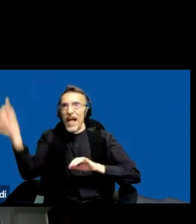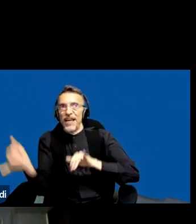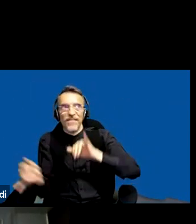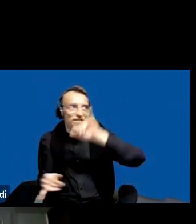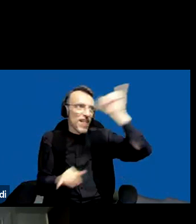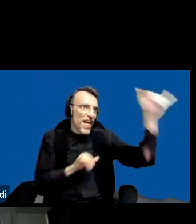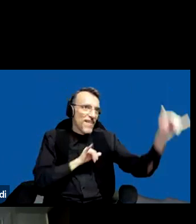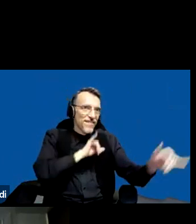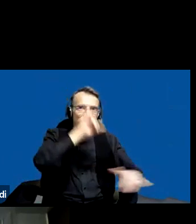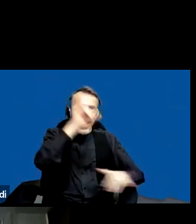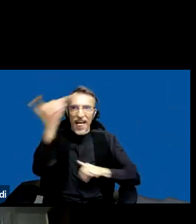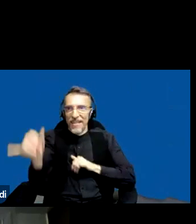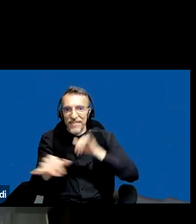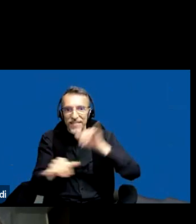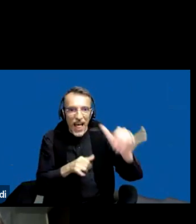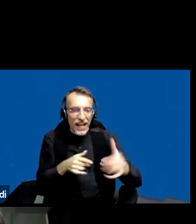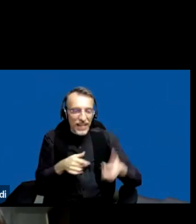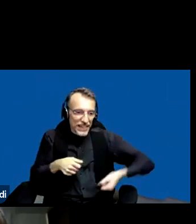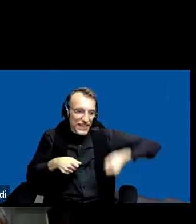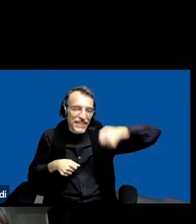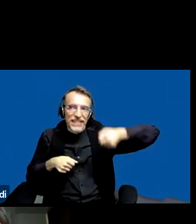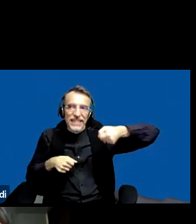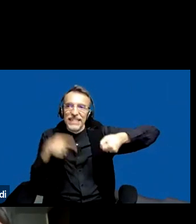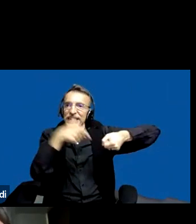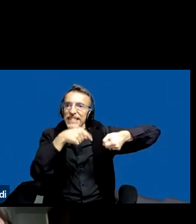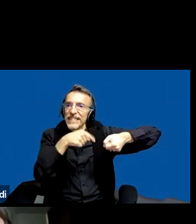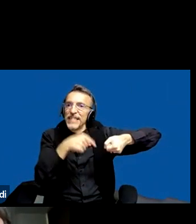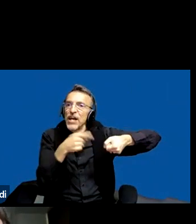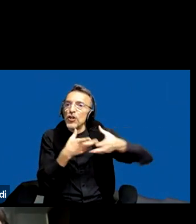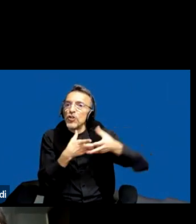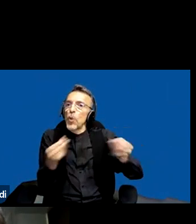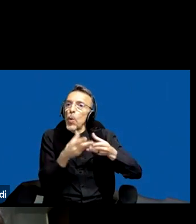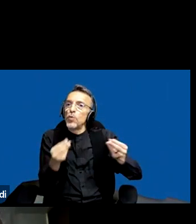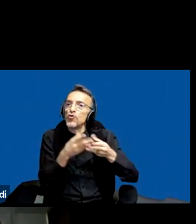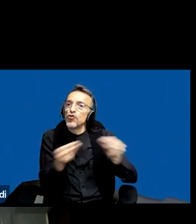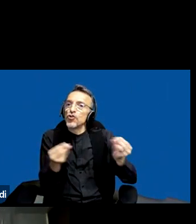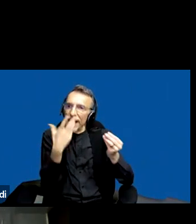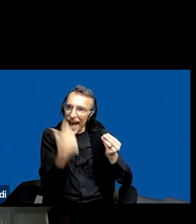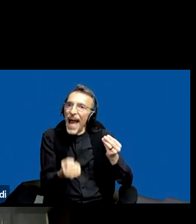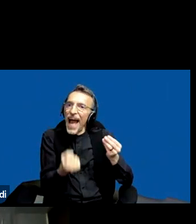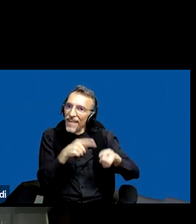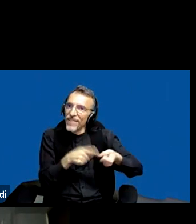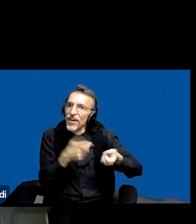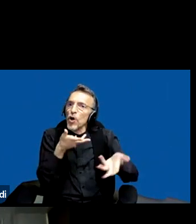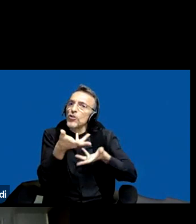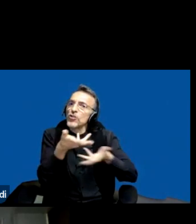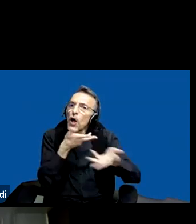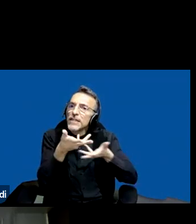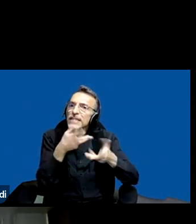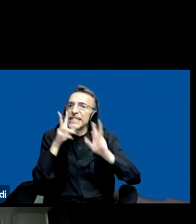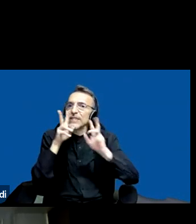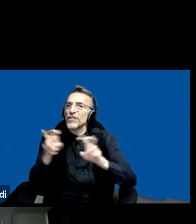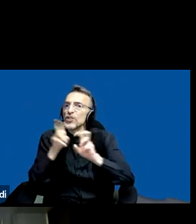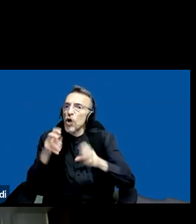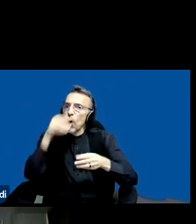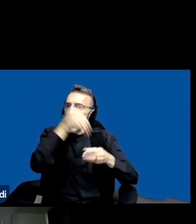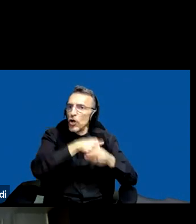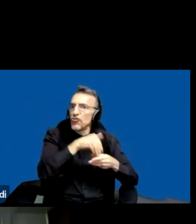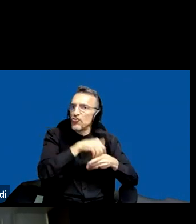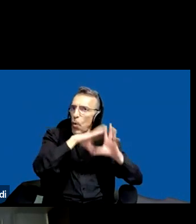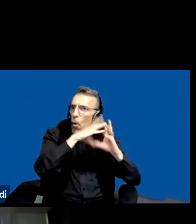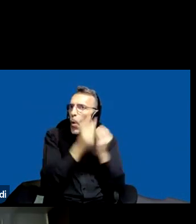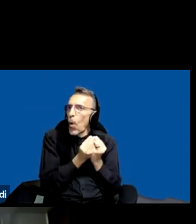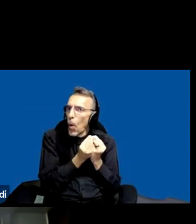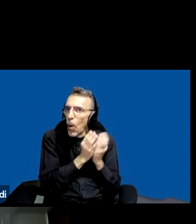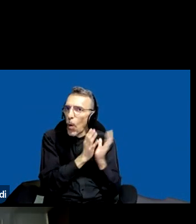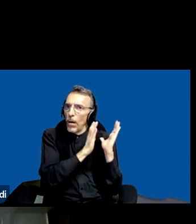with solutions in a briefcase, both consultancy and research, that we could really do without. And